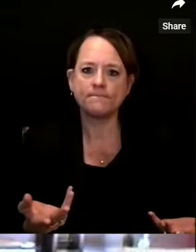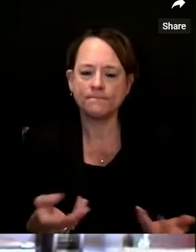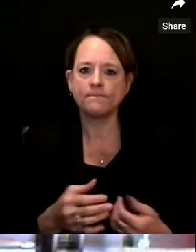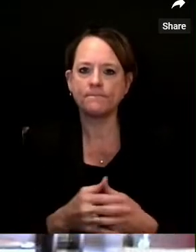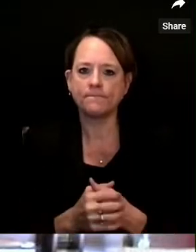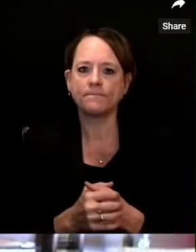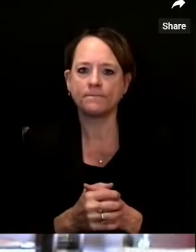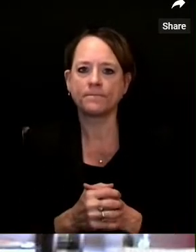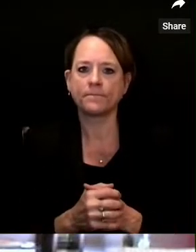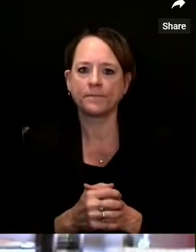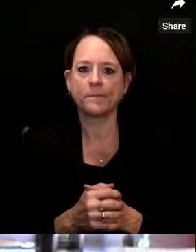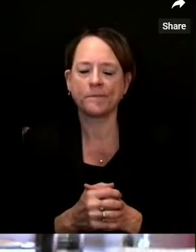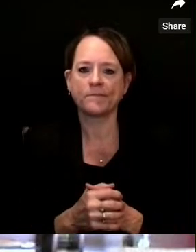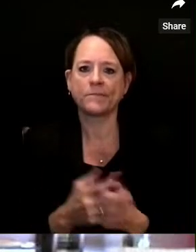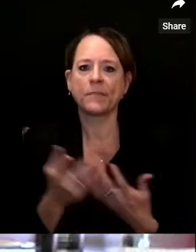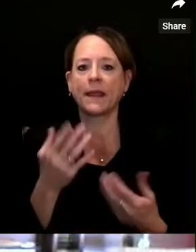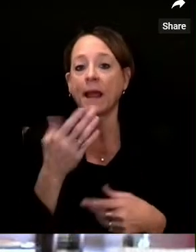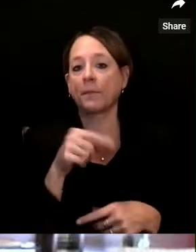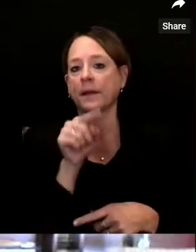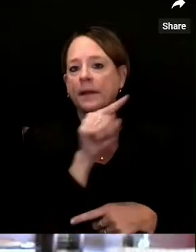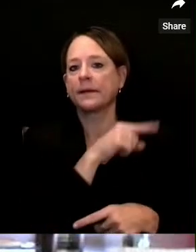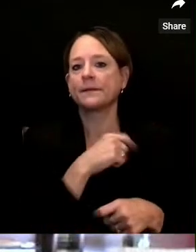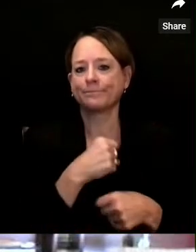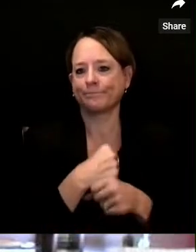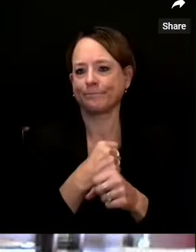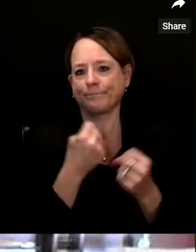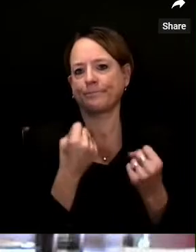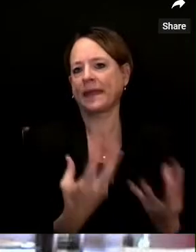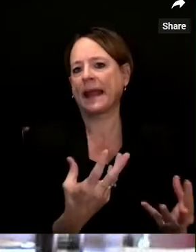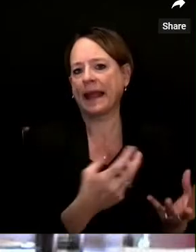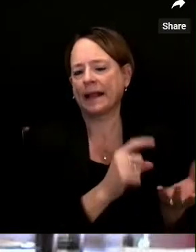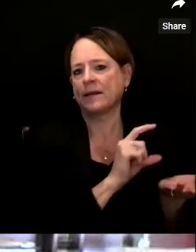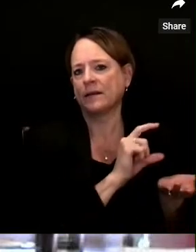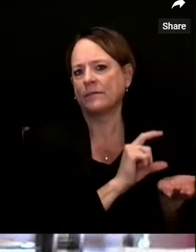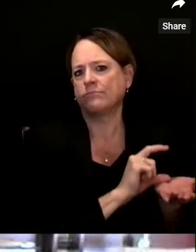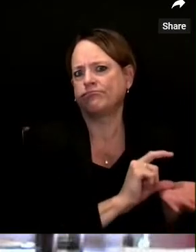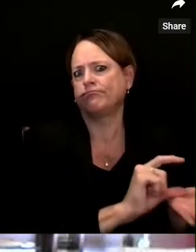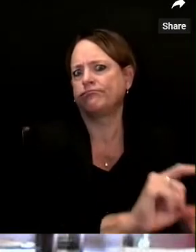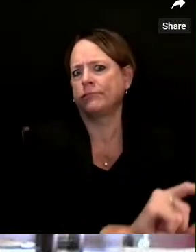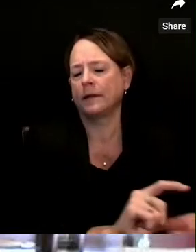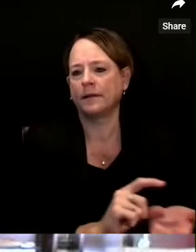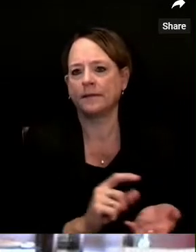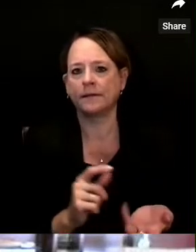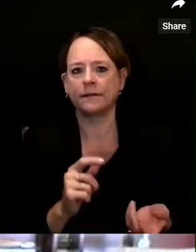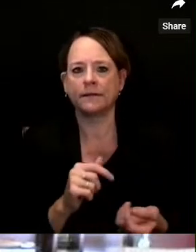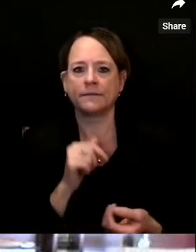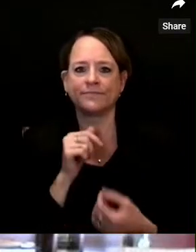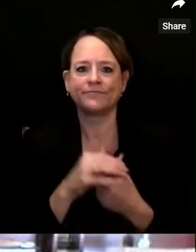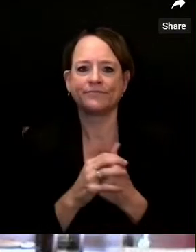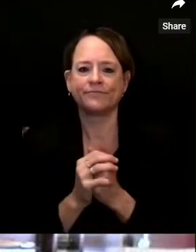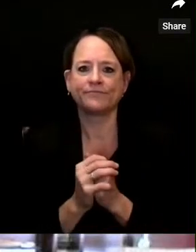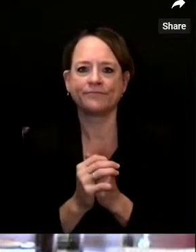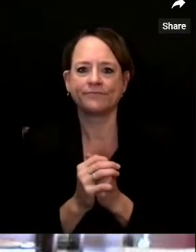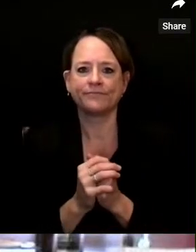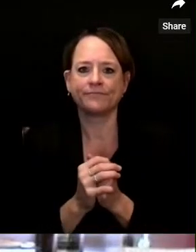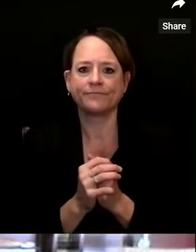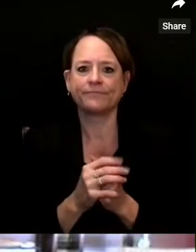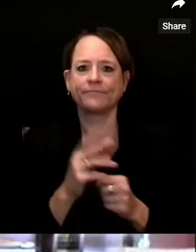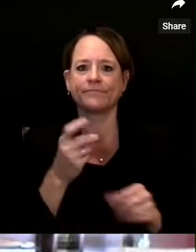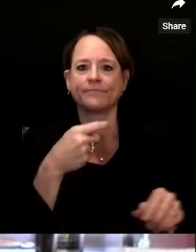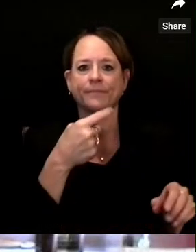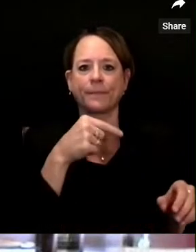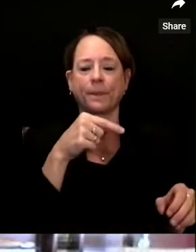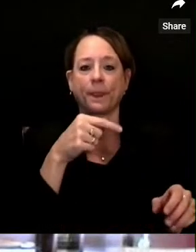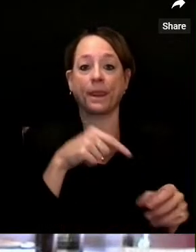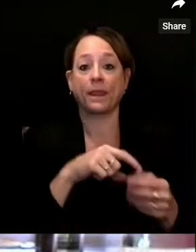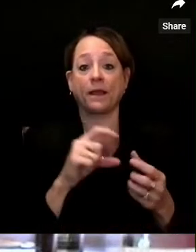They don't come in nice, tidy, individual, single-serving packages. And so we continue to monitor